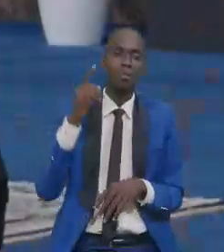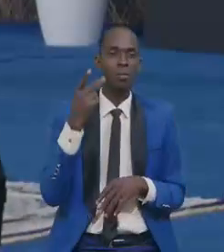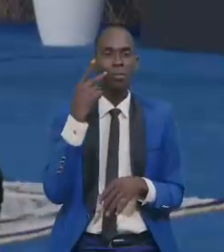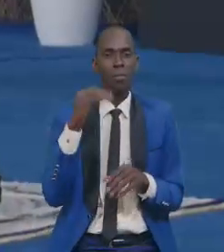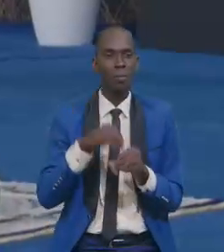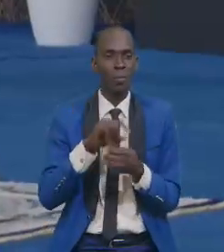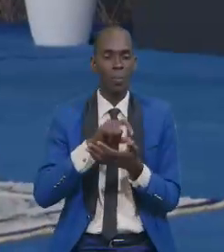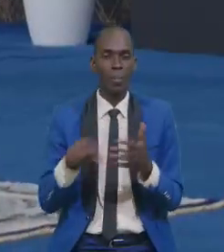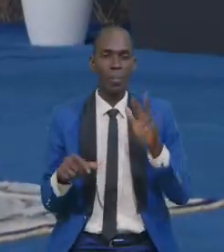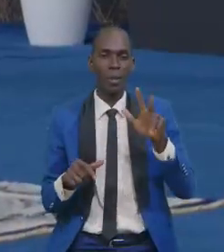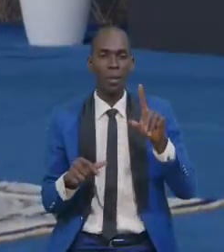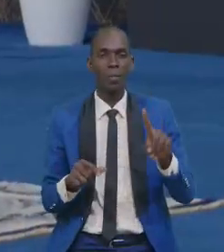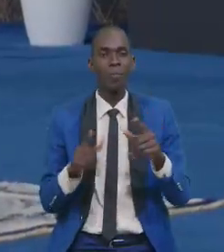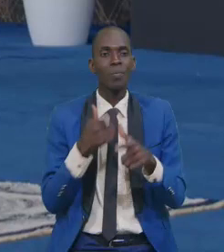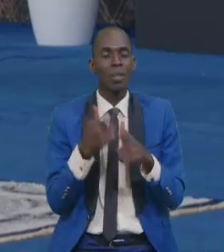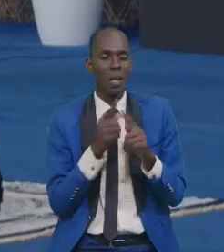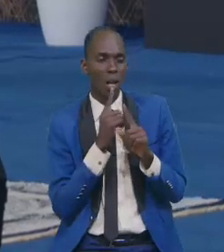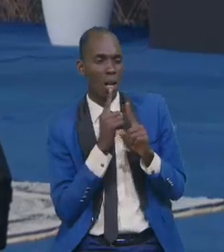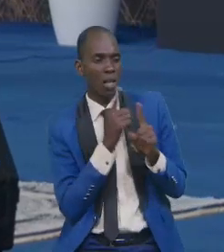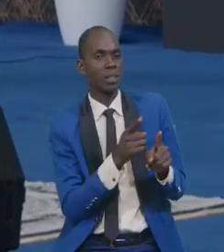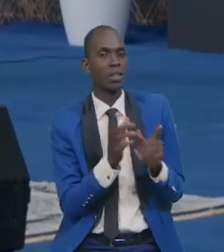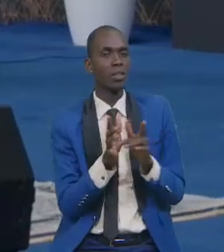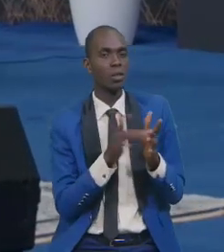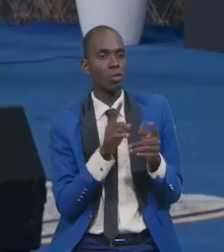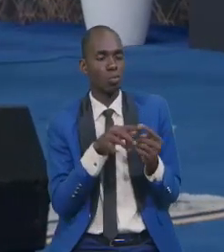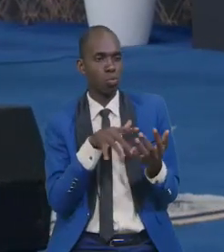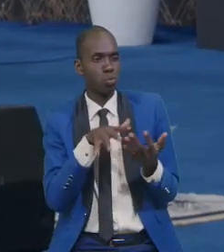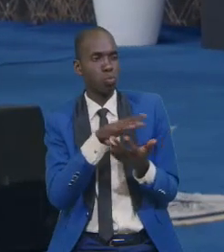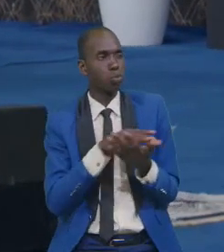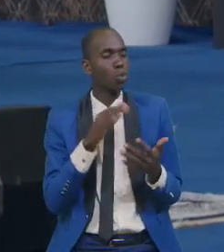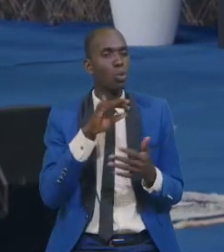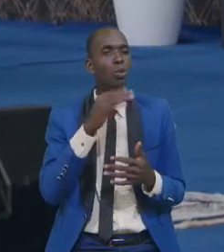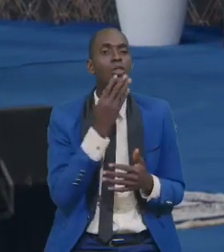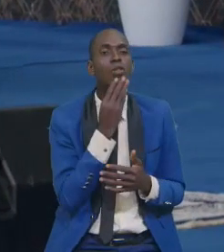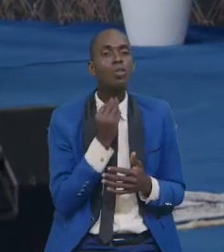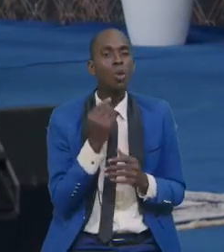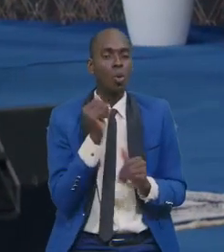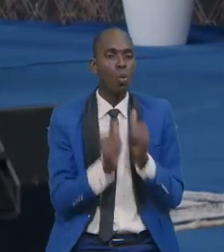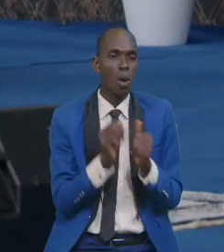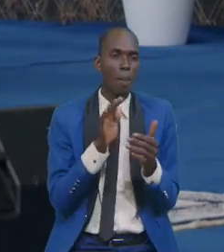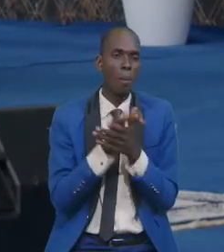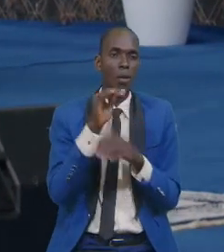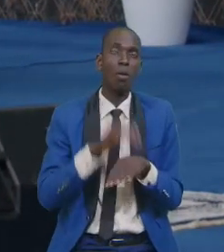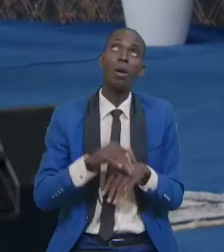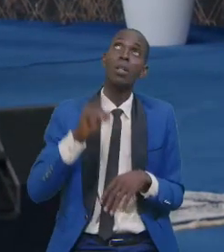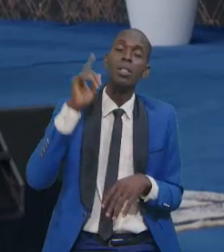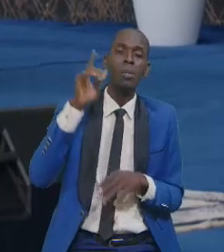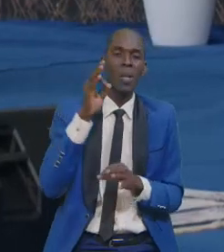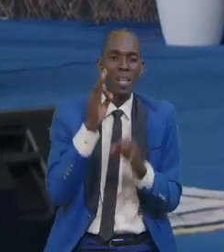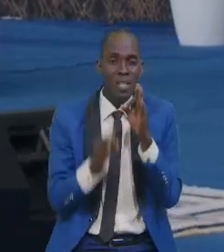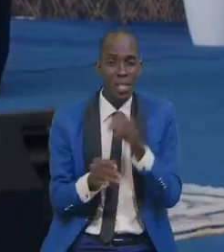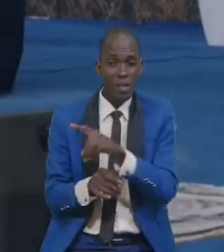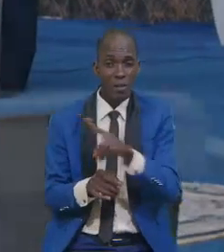verse 31, then said Jesus to those Jews which believed on him, if he